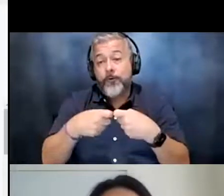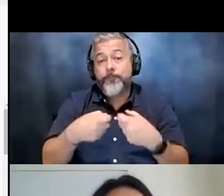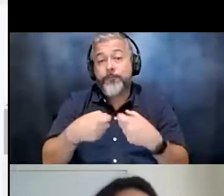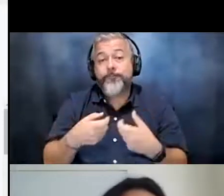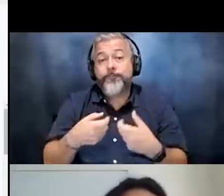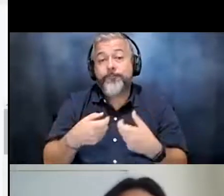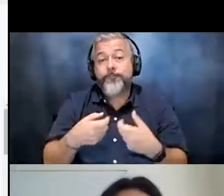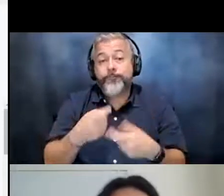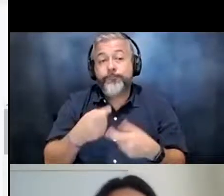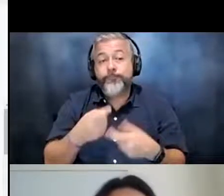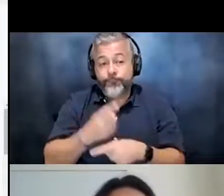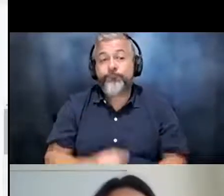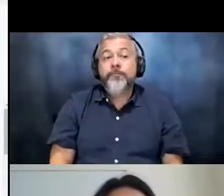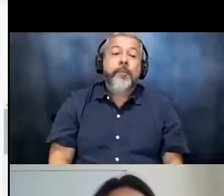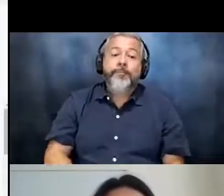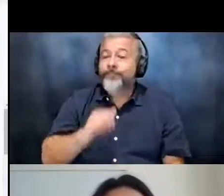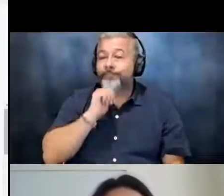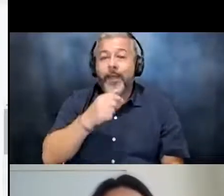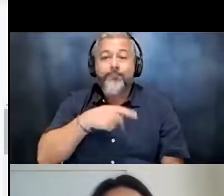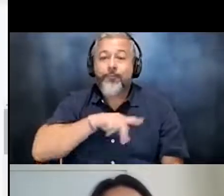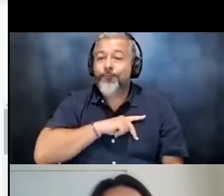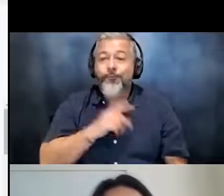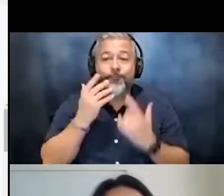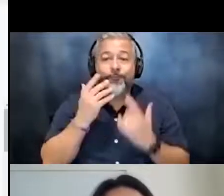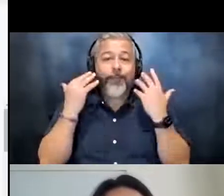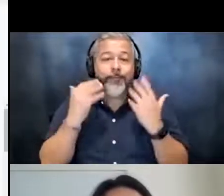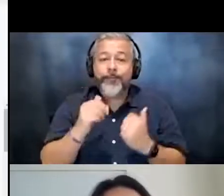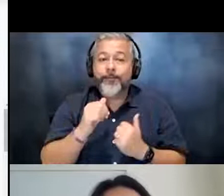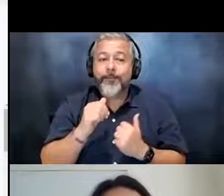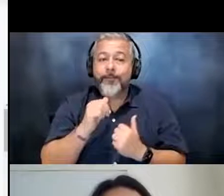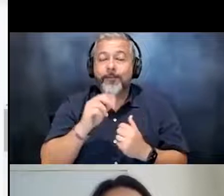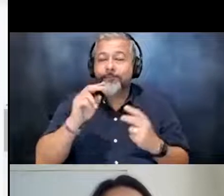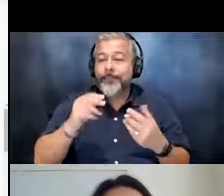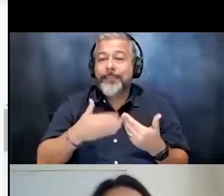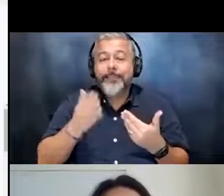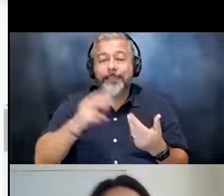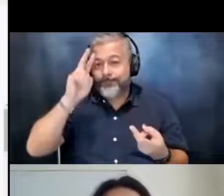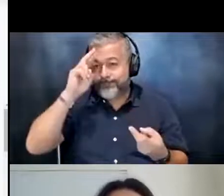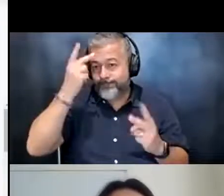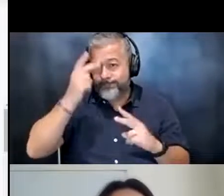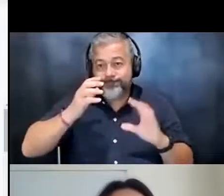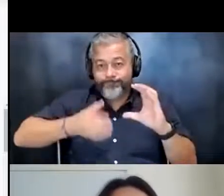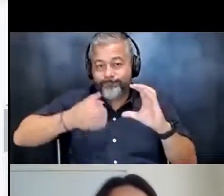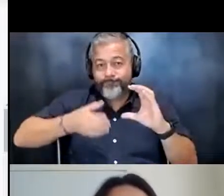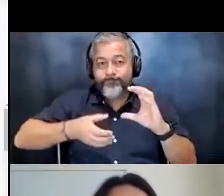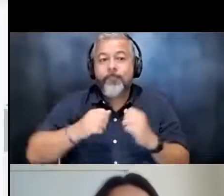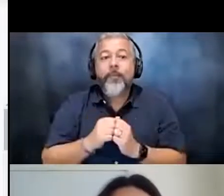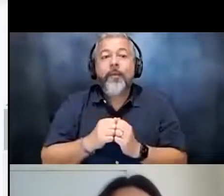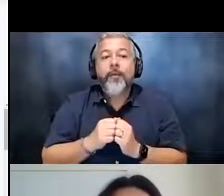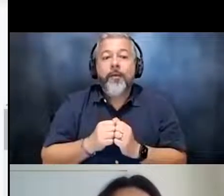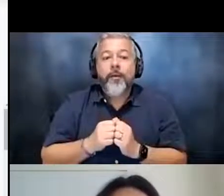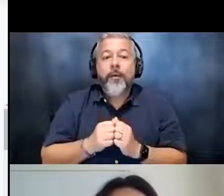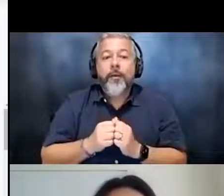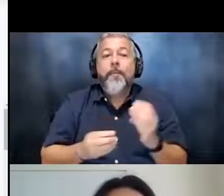Impersonal, miscommunication, totally. More difficulty with contact if not responding. That's a huge